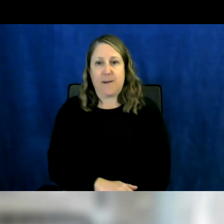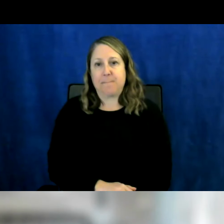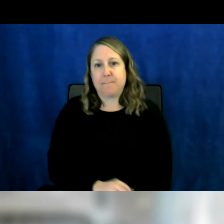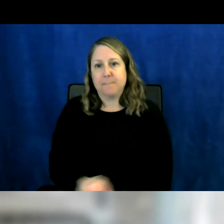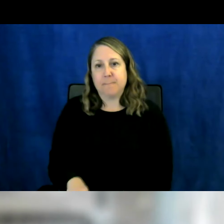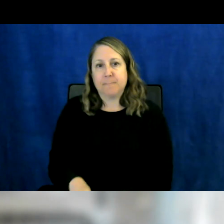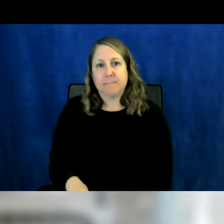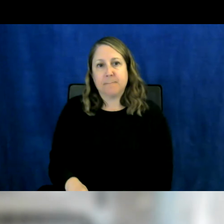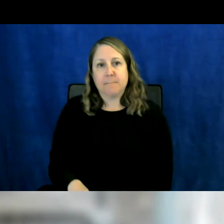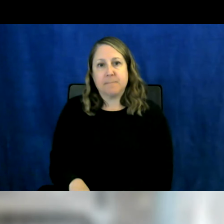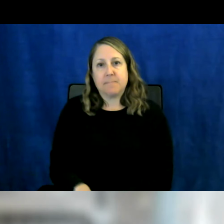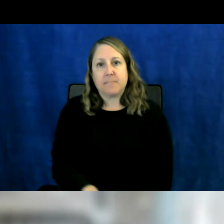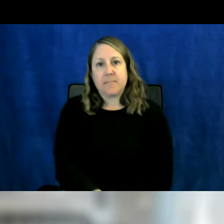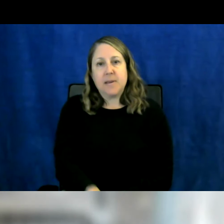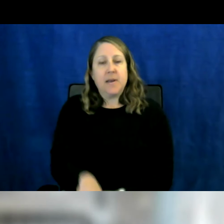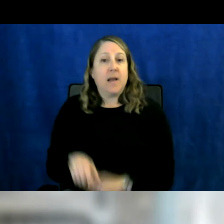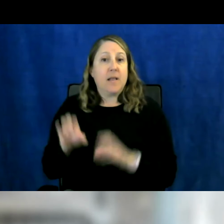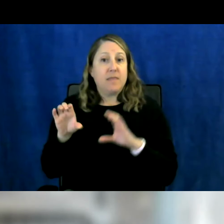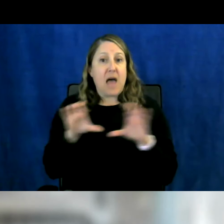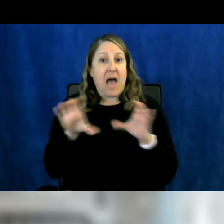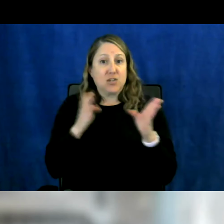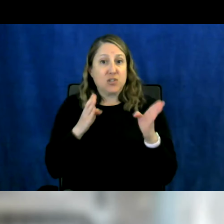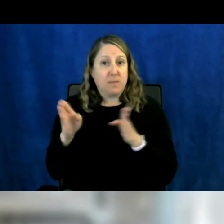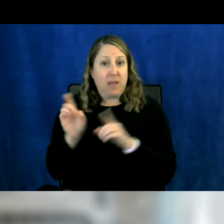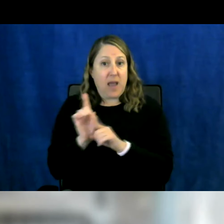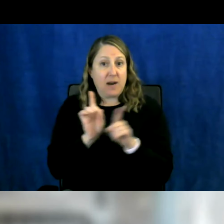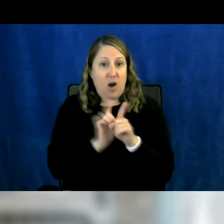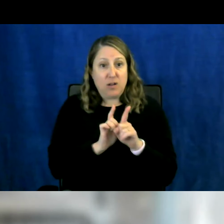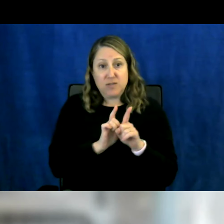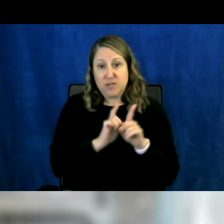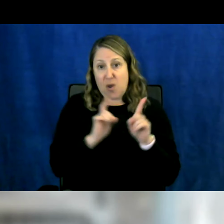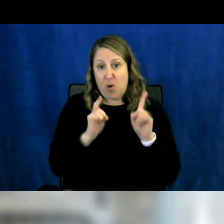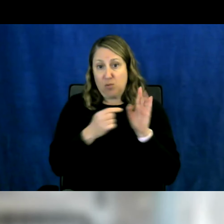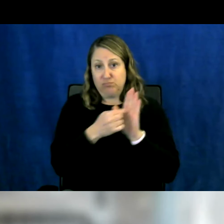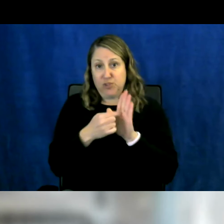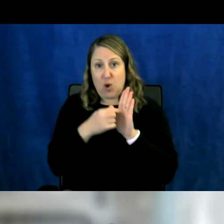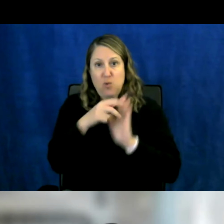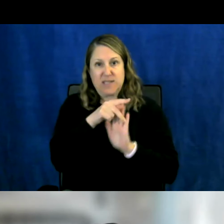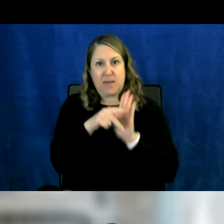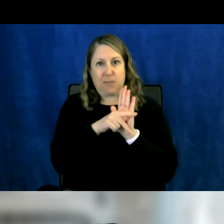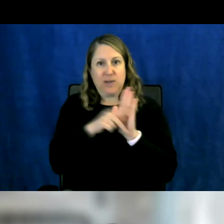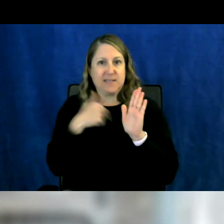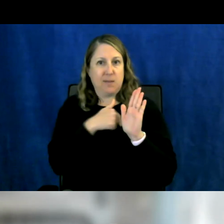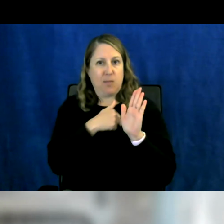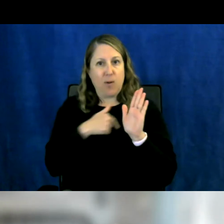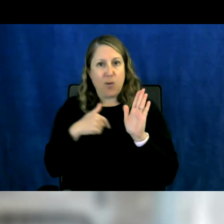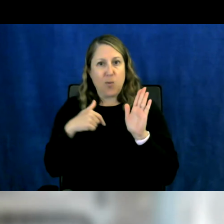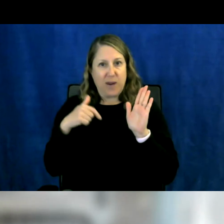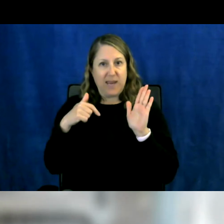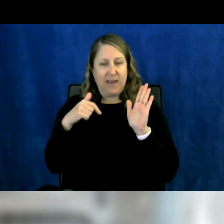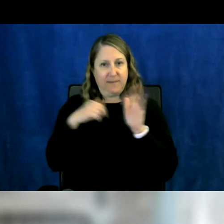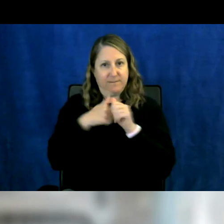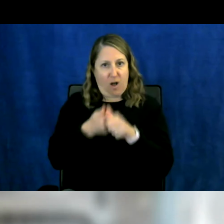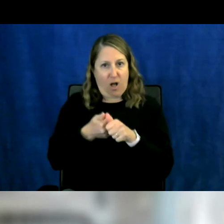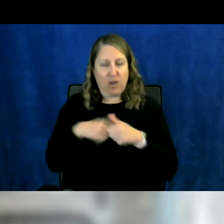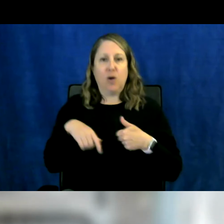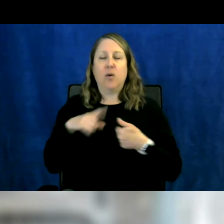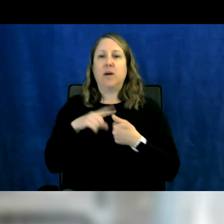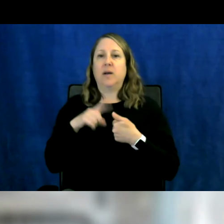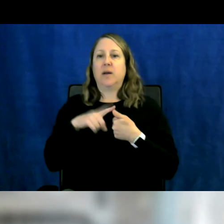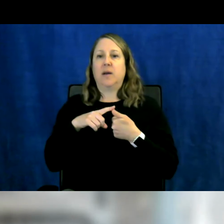The action plan also lays out the principles we center all of our shared work on, and those principles are as follows: pursuing